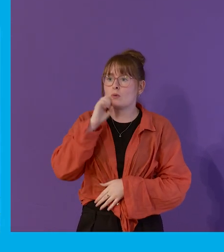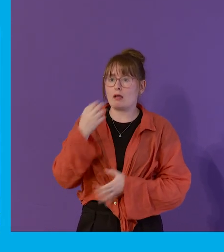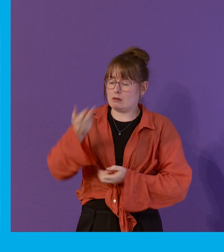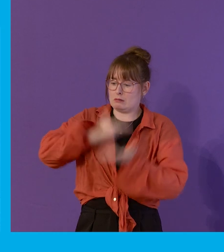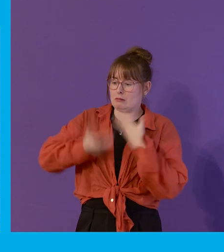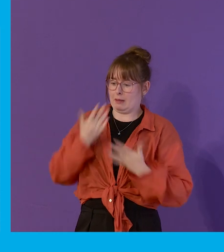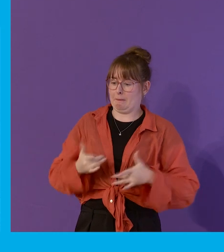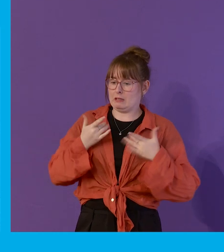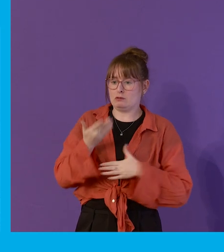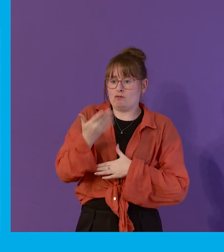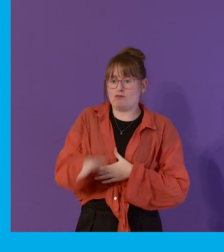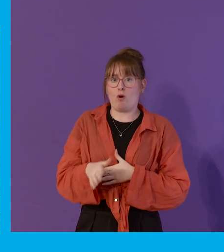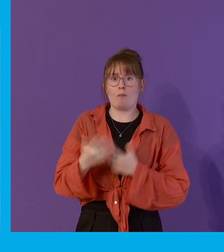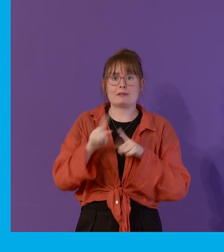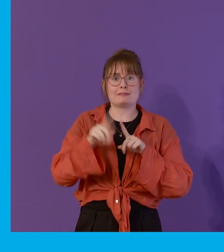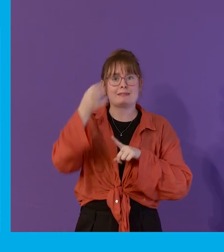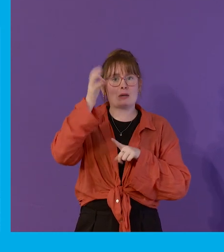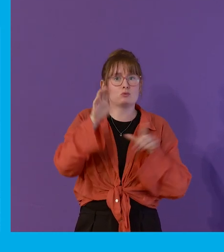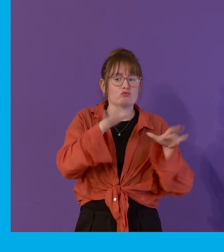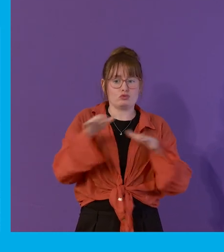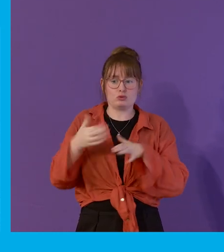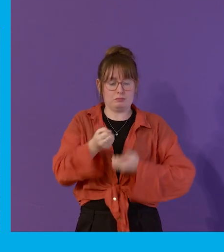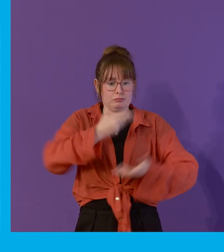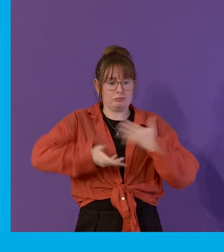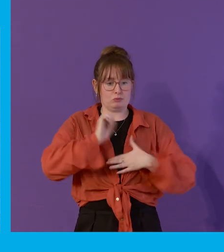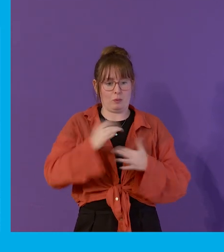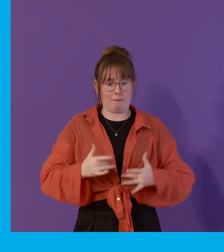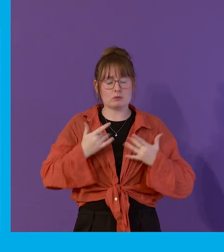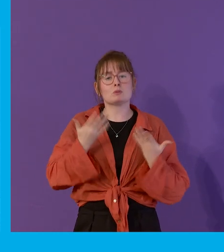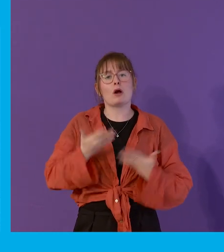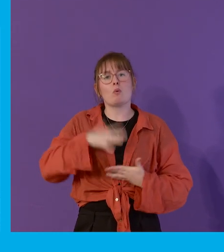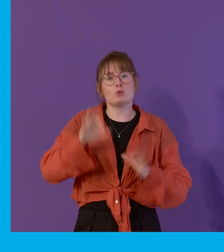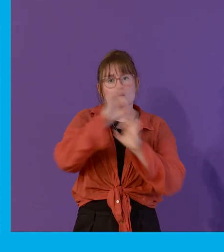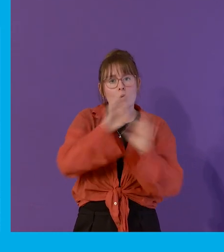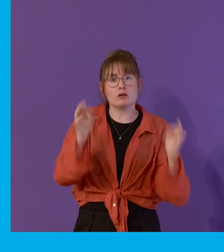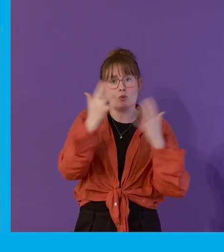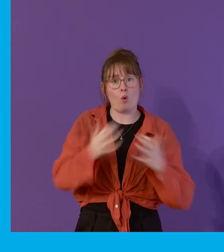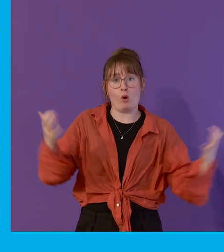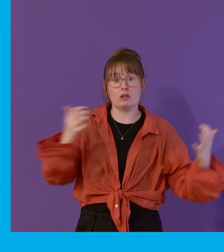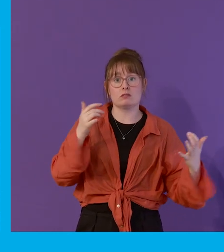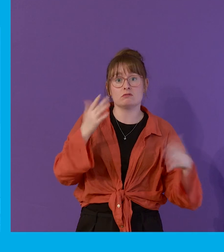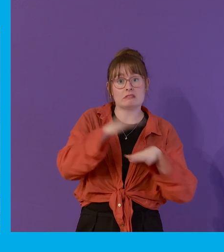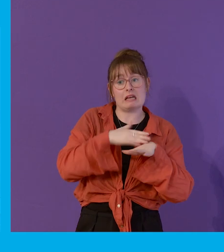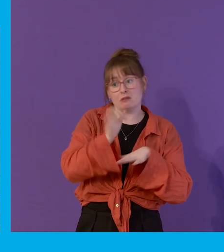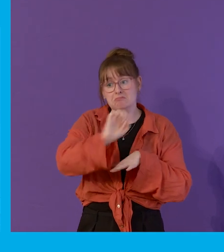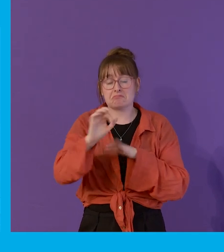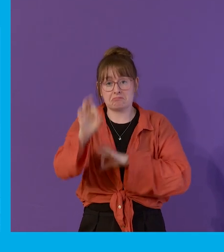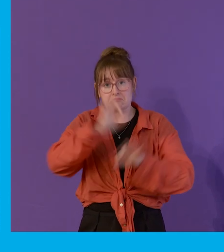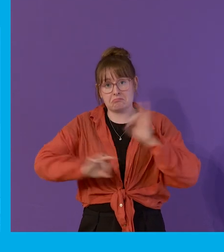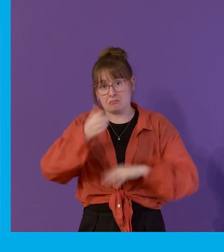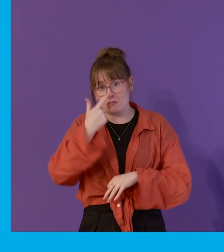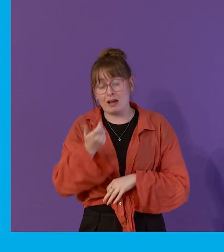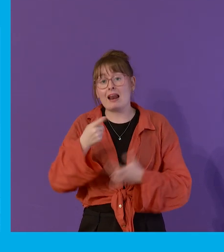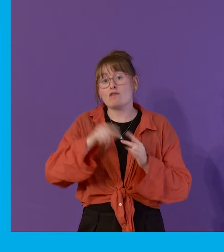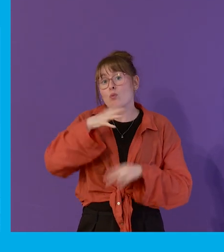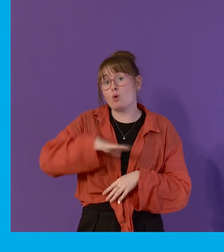from all the council groups. So I'd now like to invite the audience to participate. If you'd